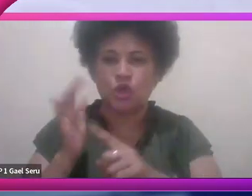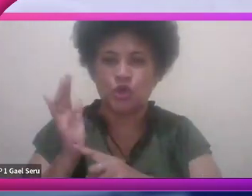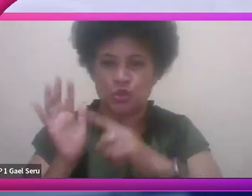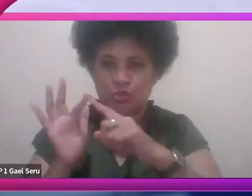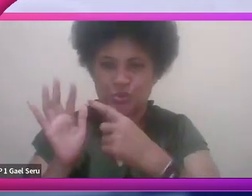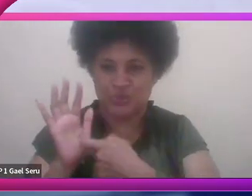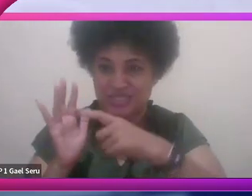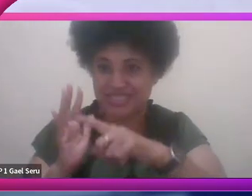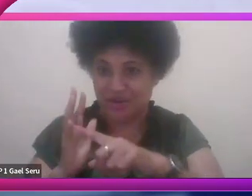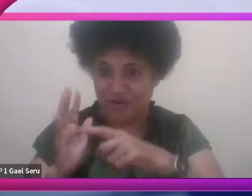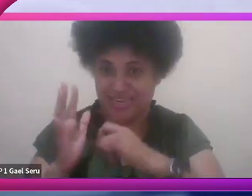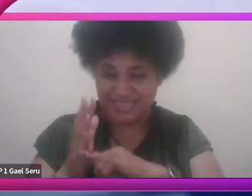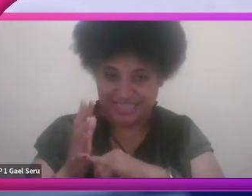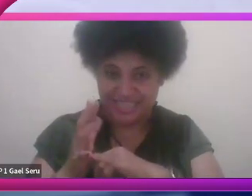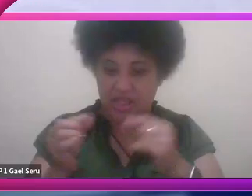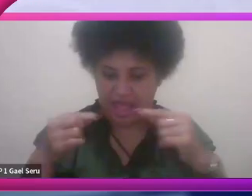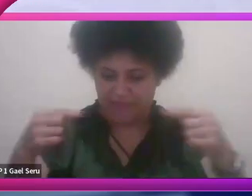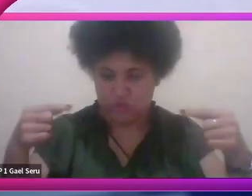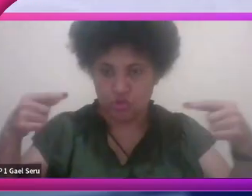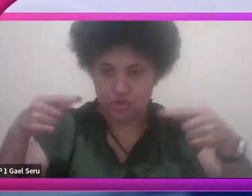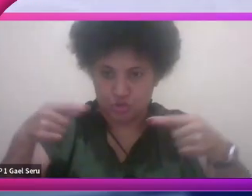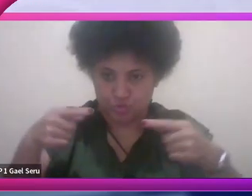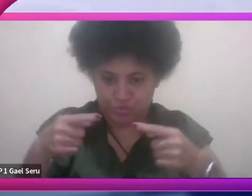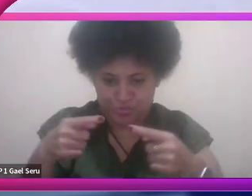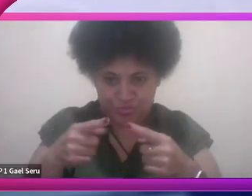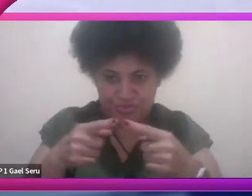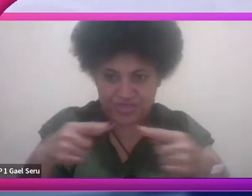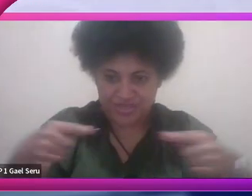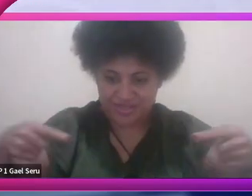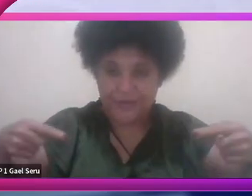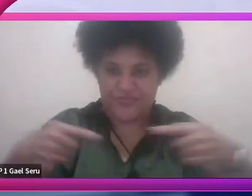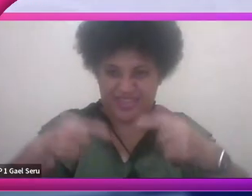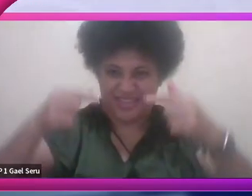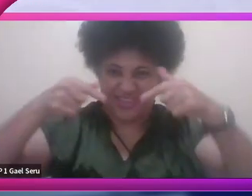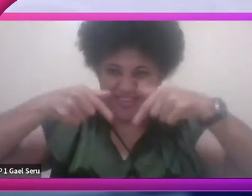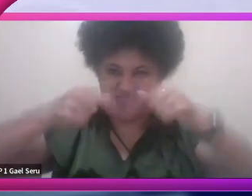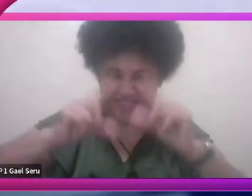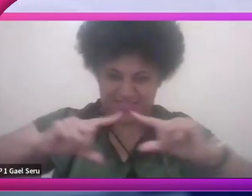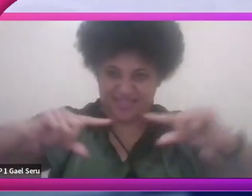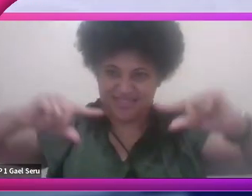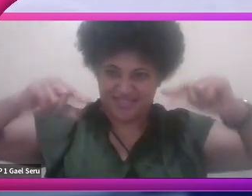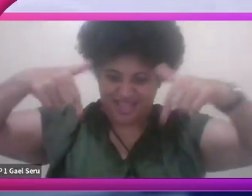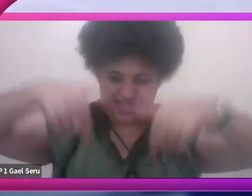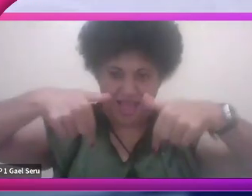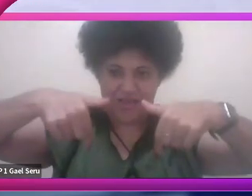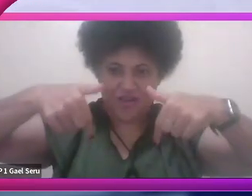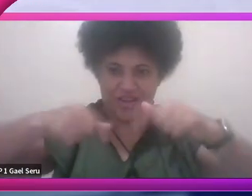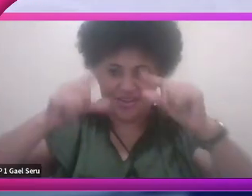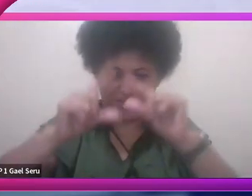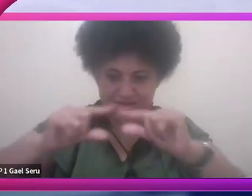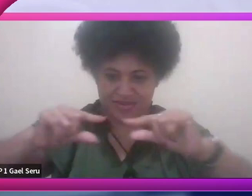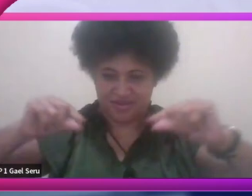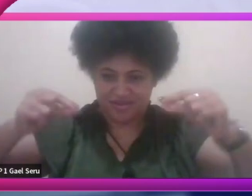They also trigger to fallopian tube, where the tube will control like a fight, where allow the egg to come